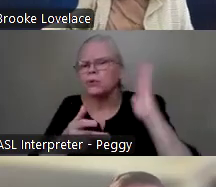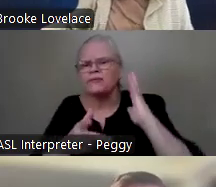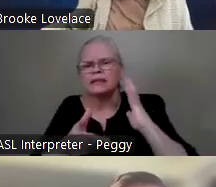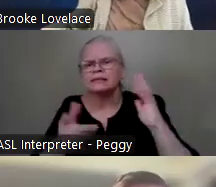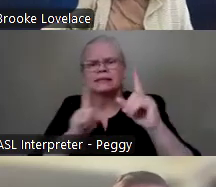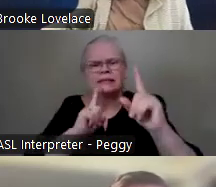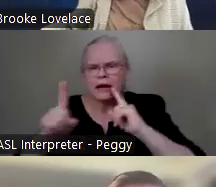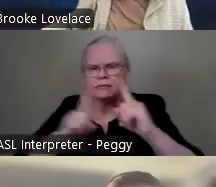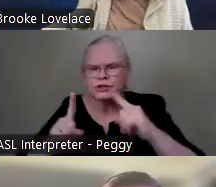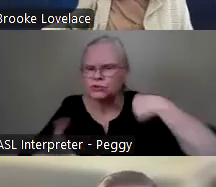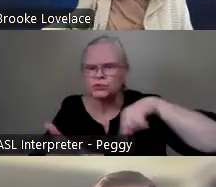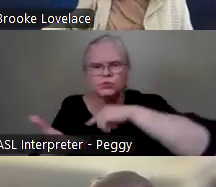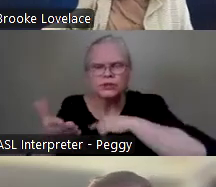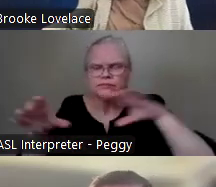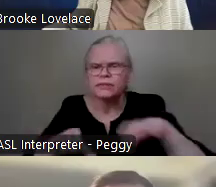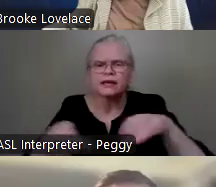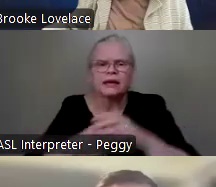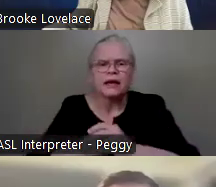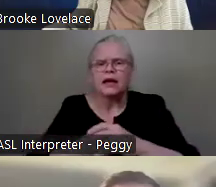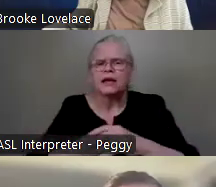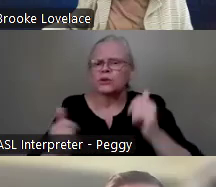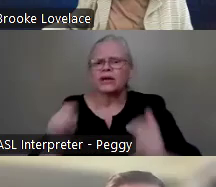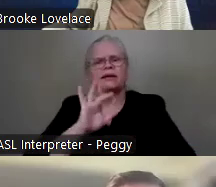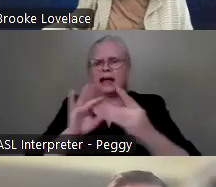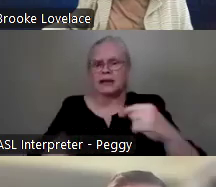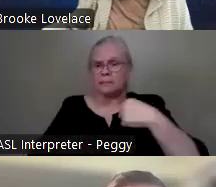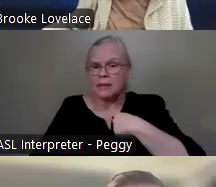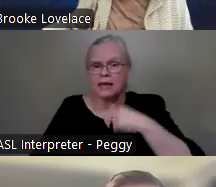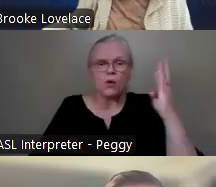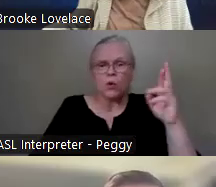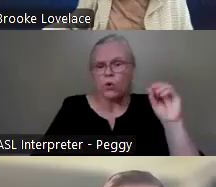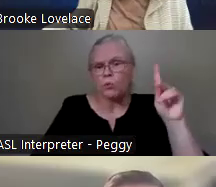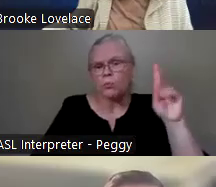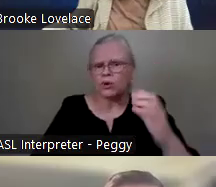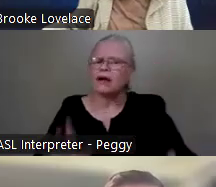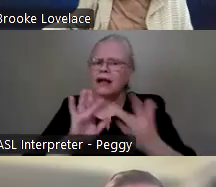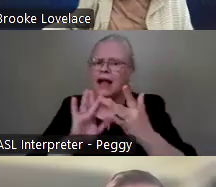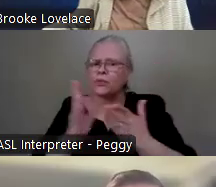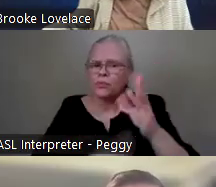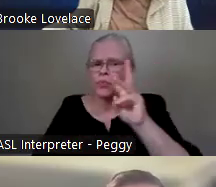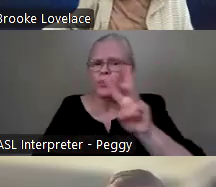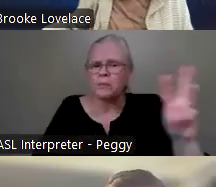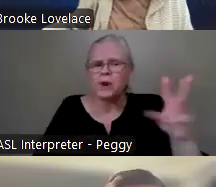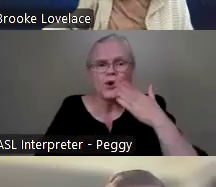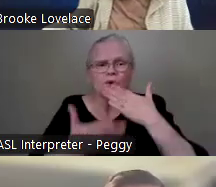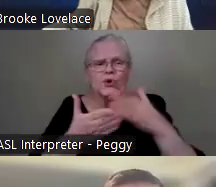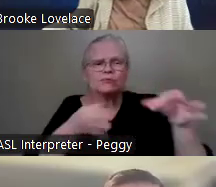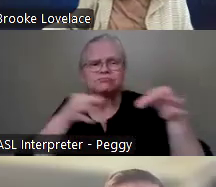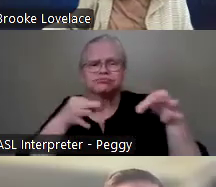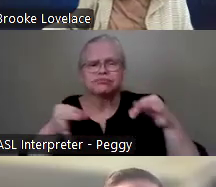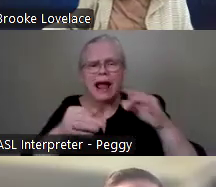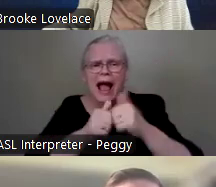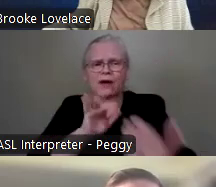to Brooke or myself or contact us through the website. There's some good instructions that contact us